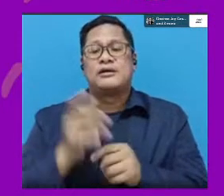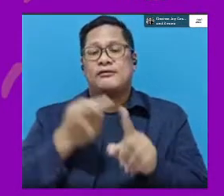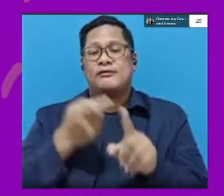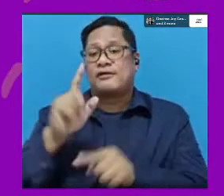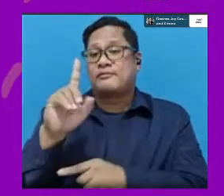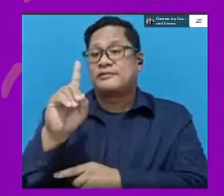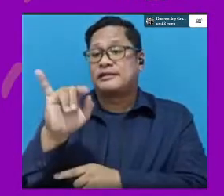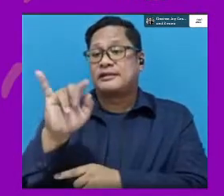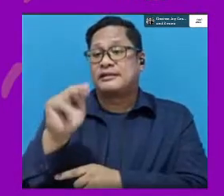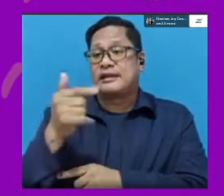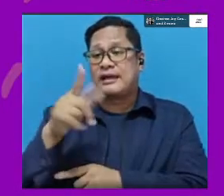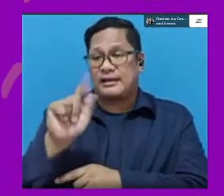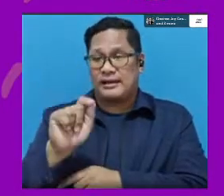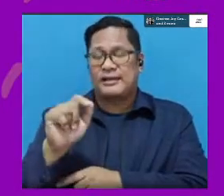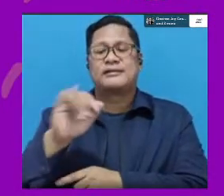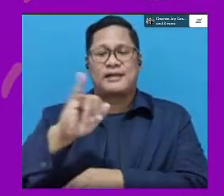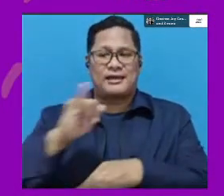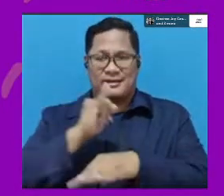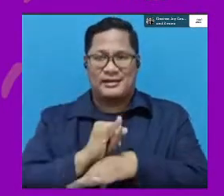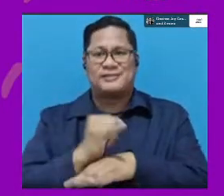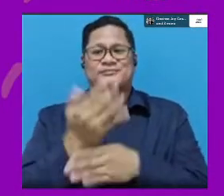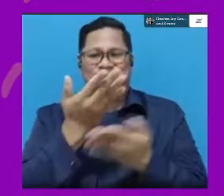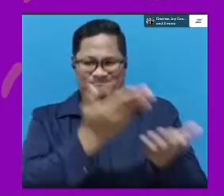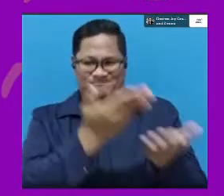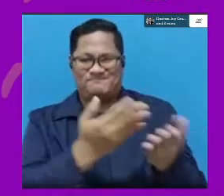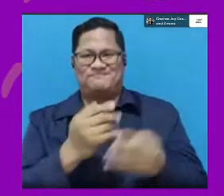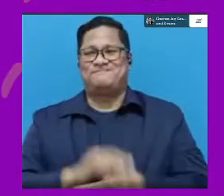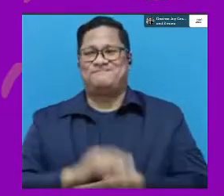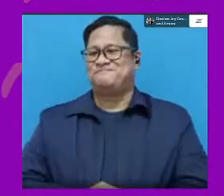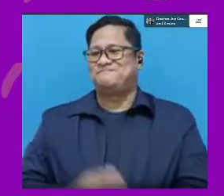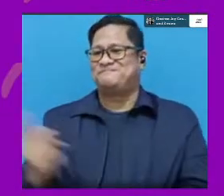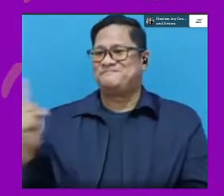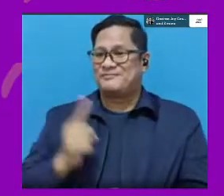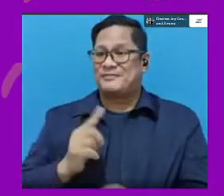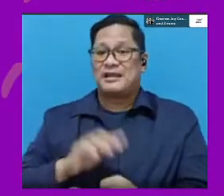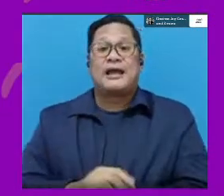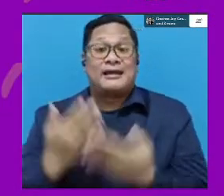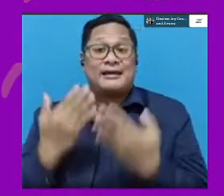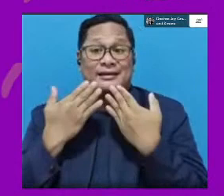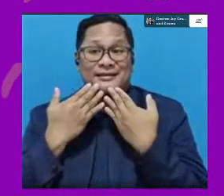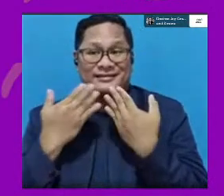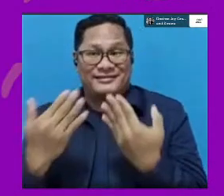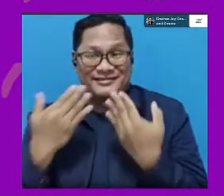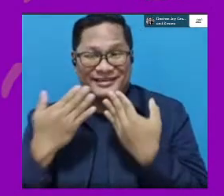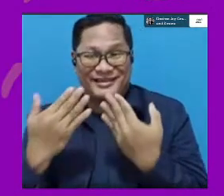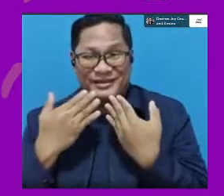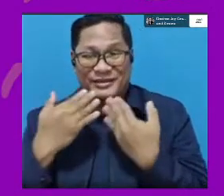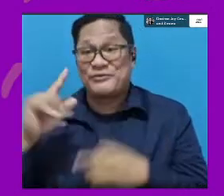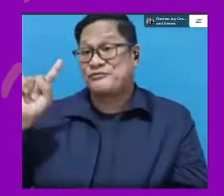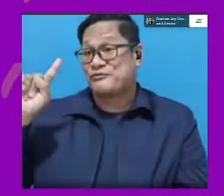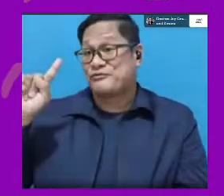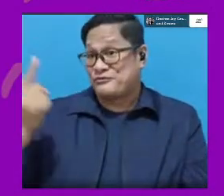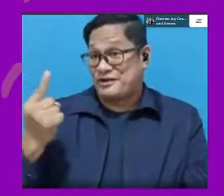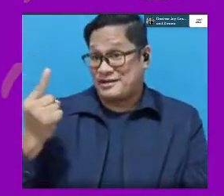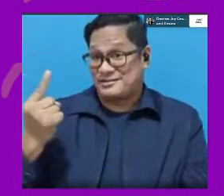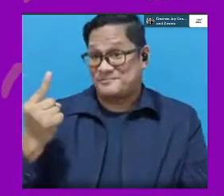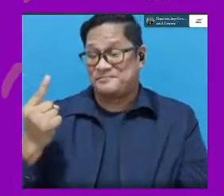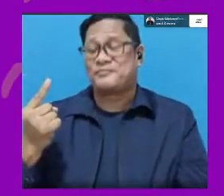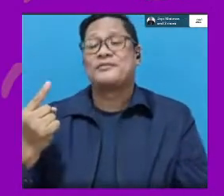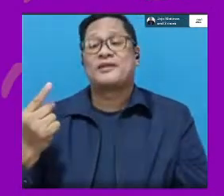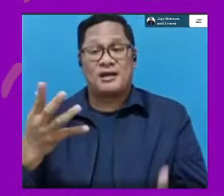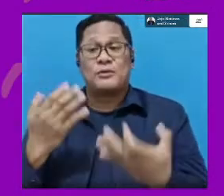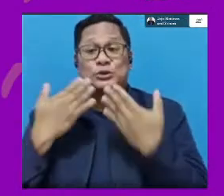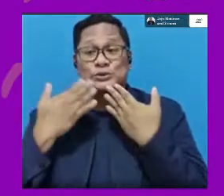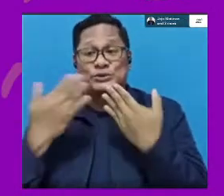Islands. Sir, the floor is yours. Thank you very much. First of all, I would like to thank